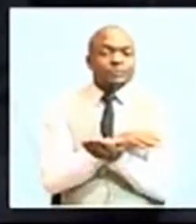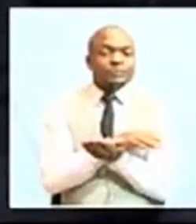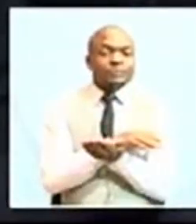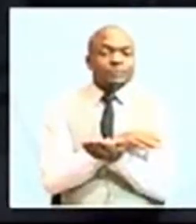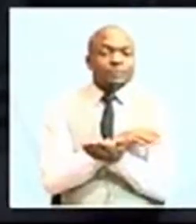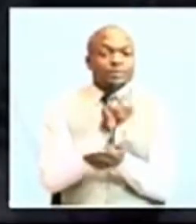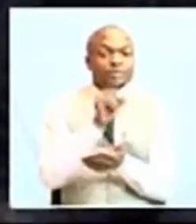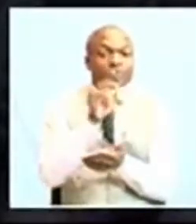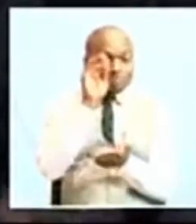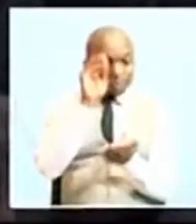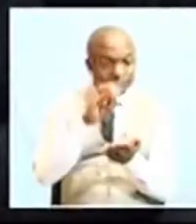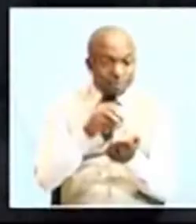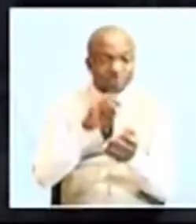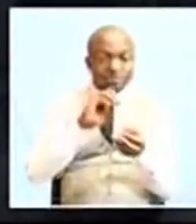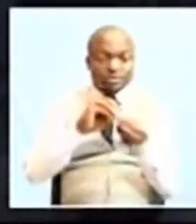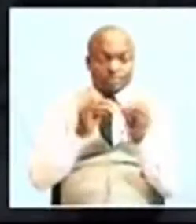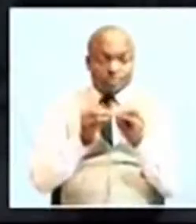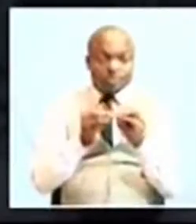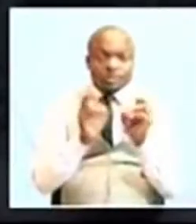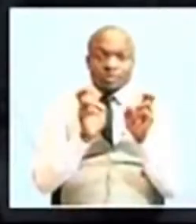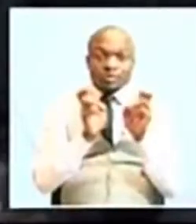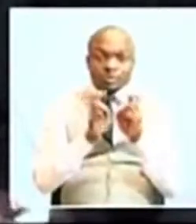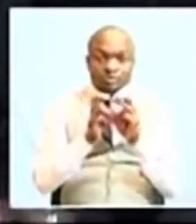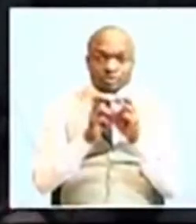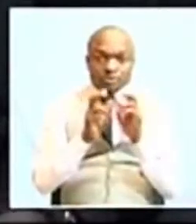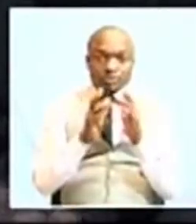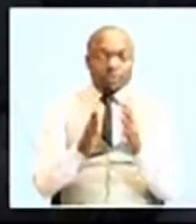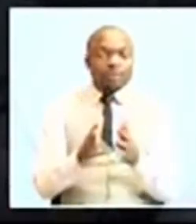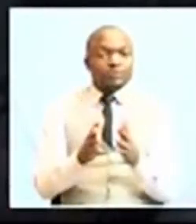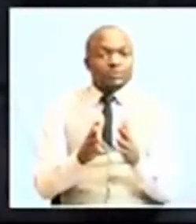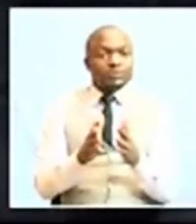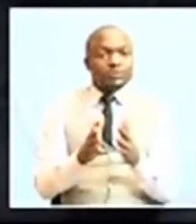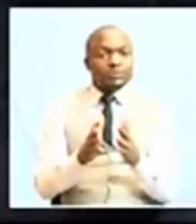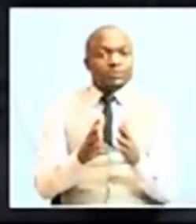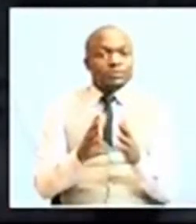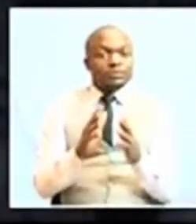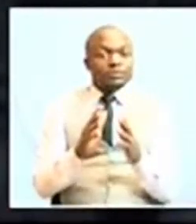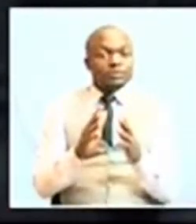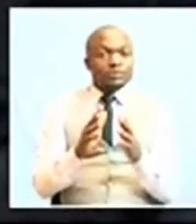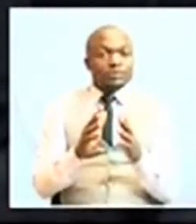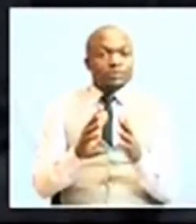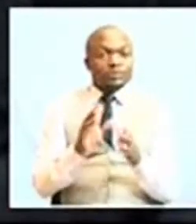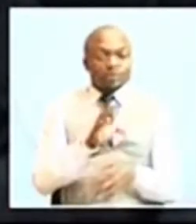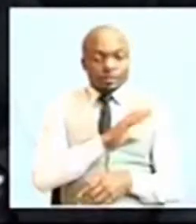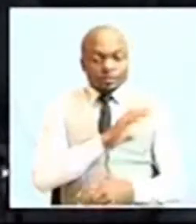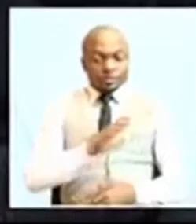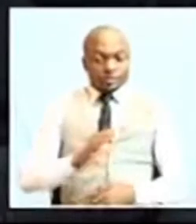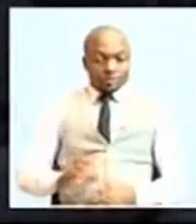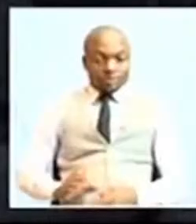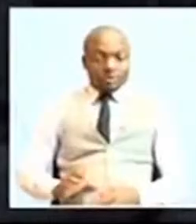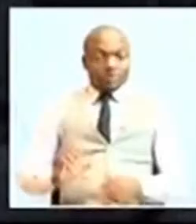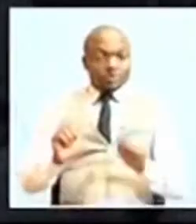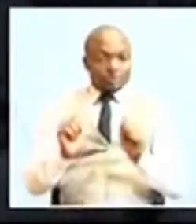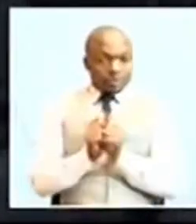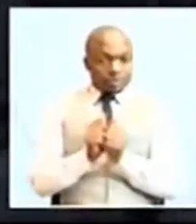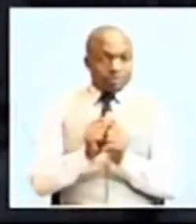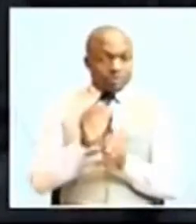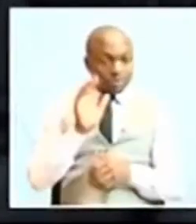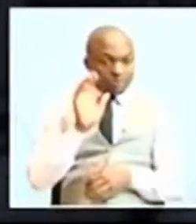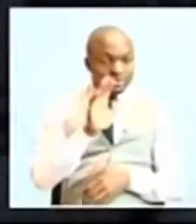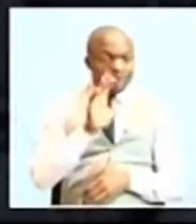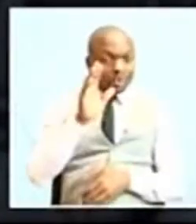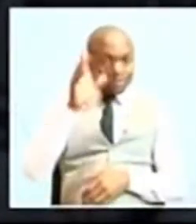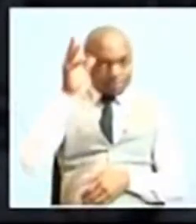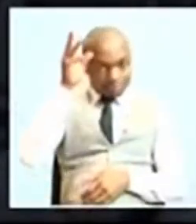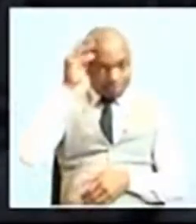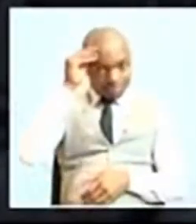you have listed the number of contractors or suppliers with their related experience